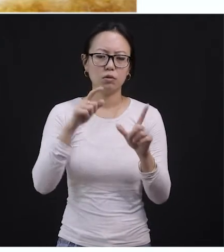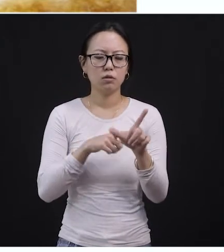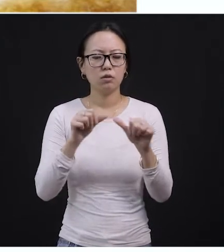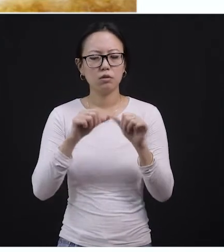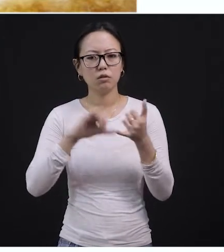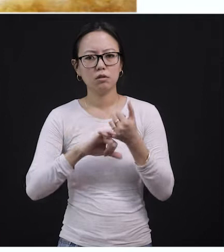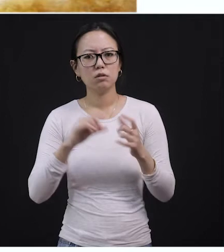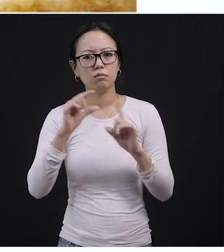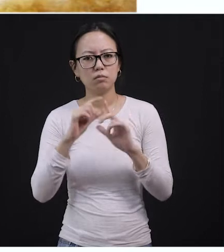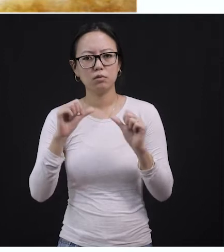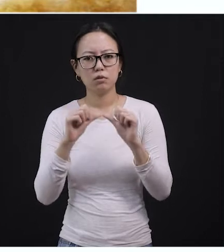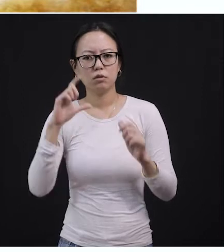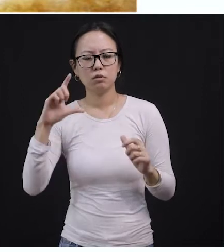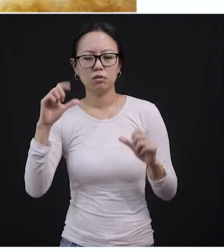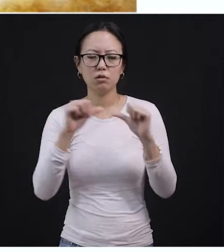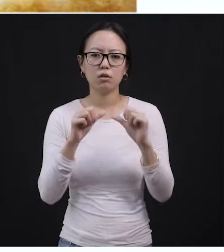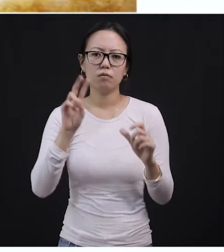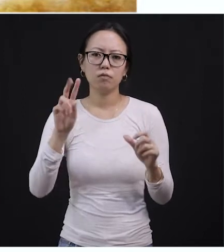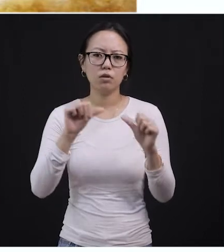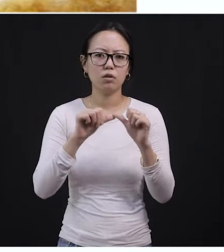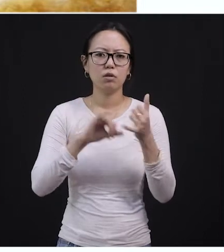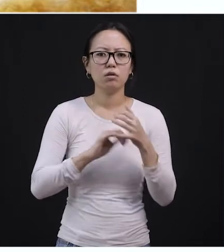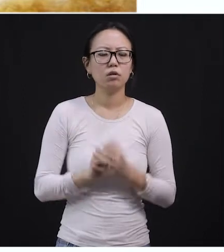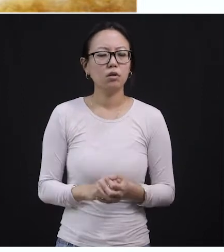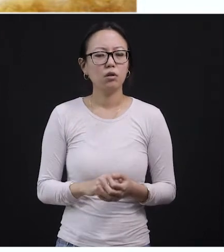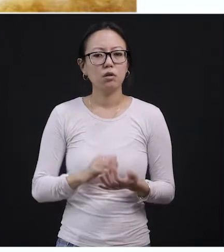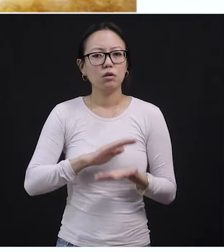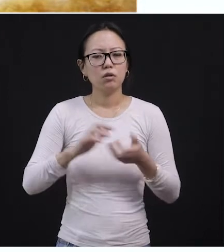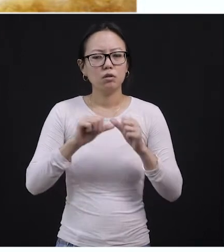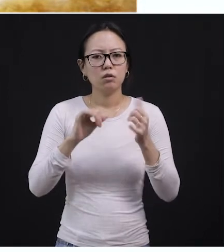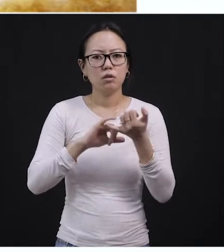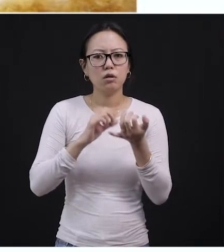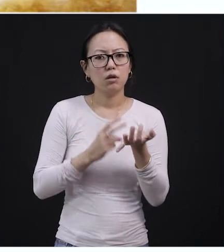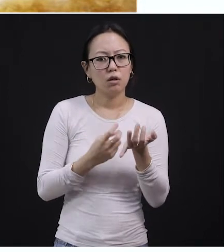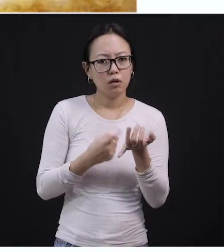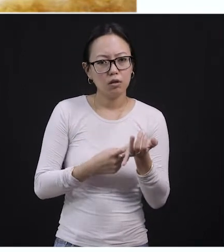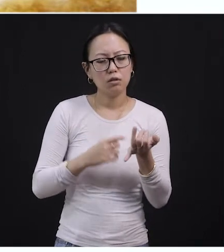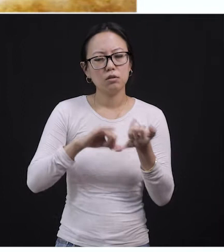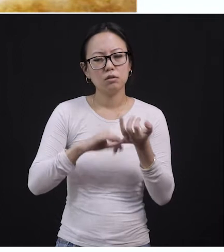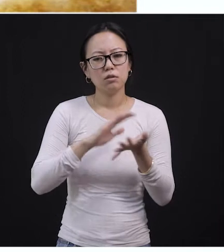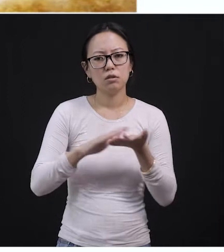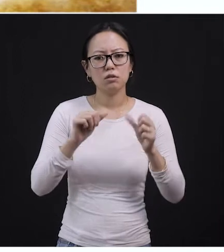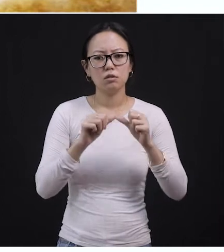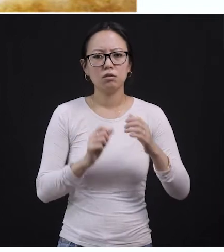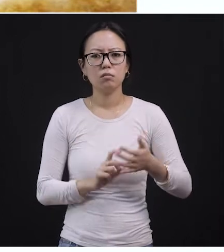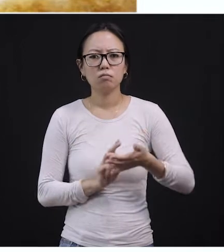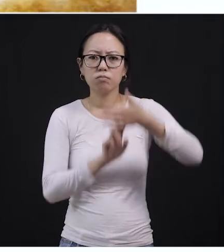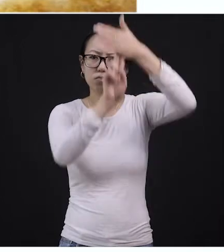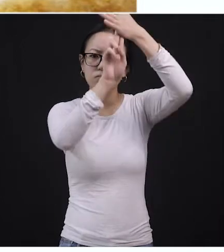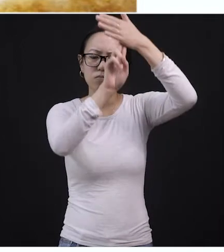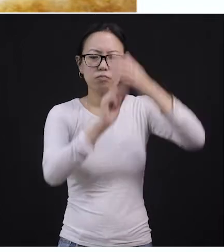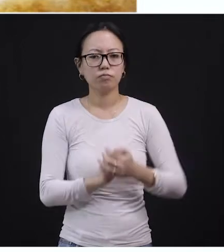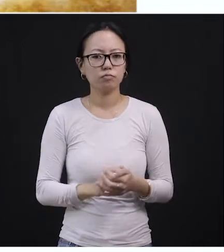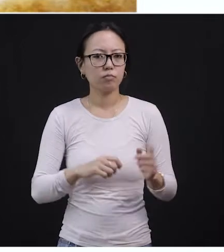Harsha was controlling major of the northern areas, and the southern part of India was controlled by